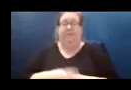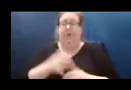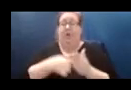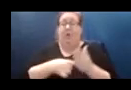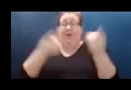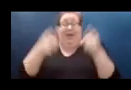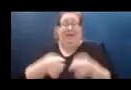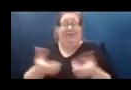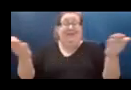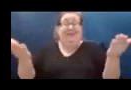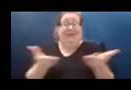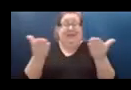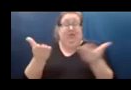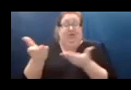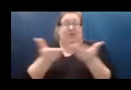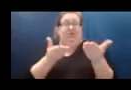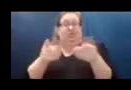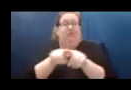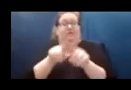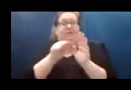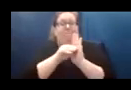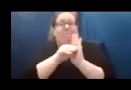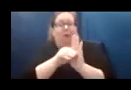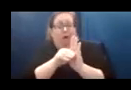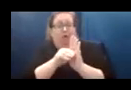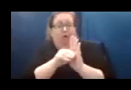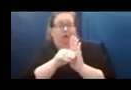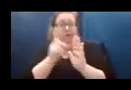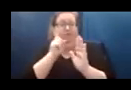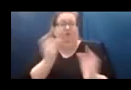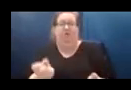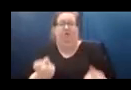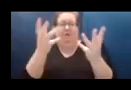is going to serve as a model for